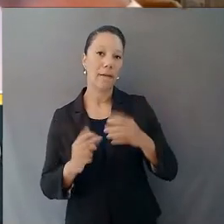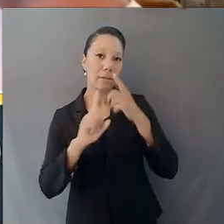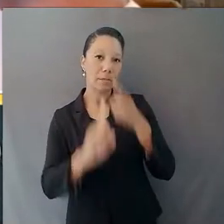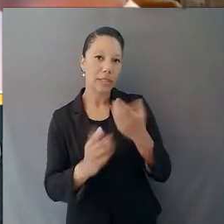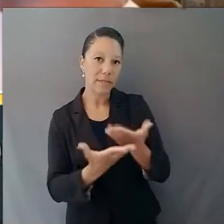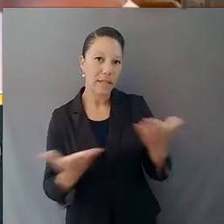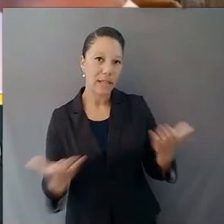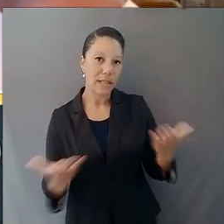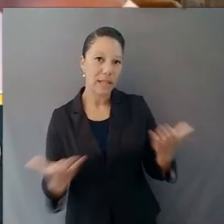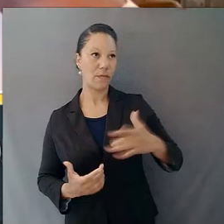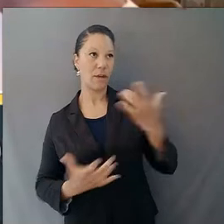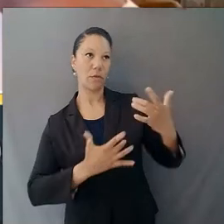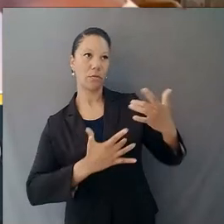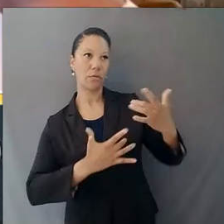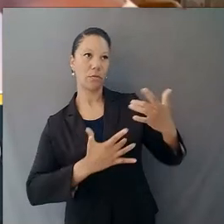are concerned with